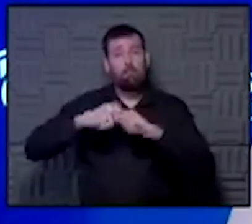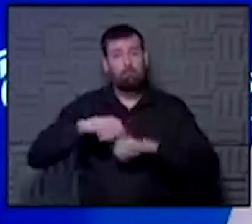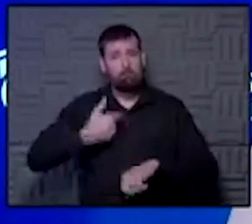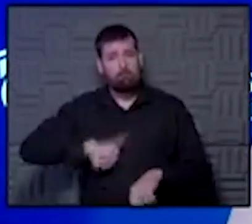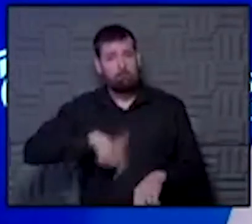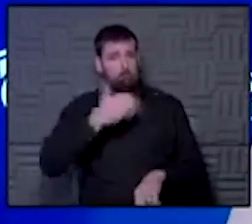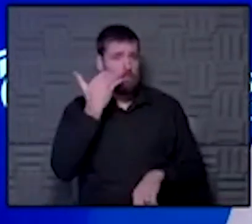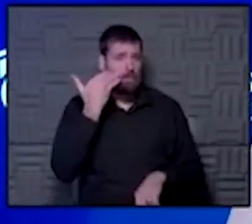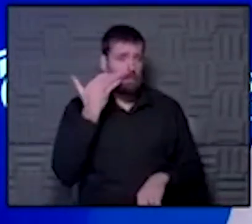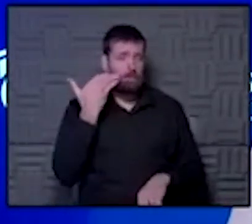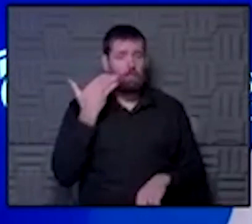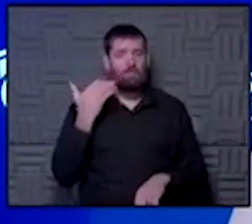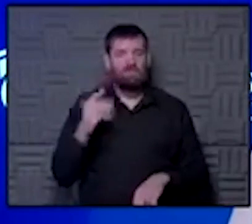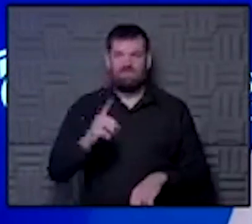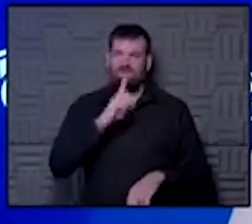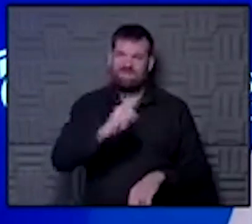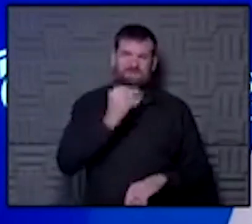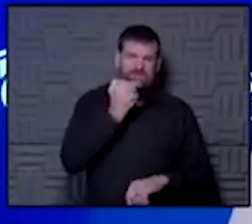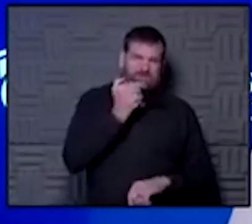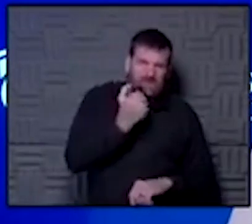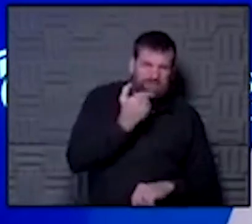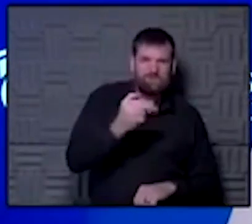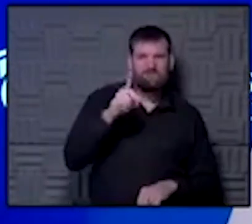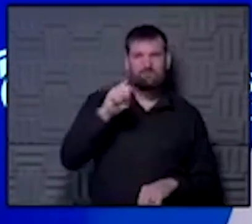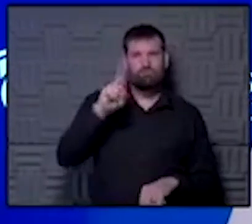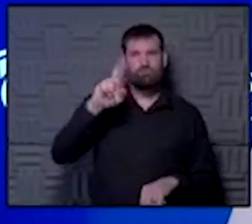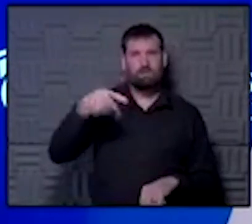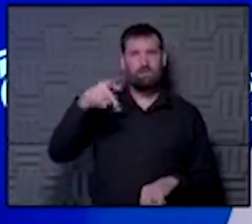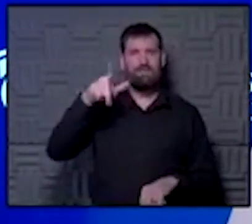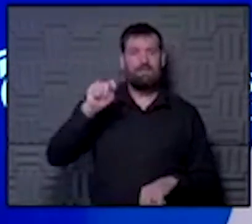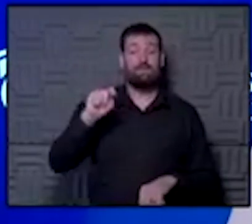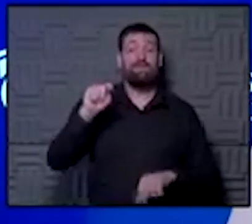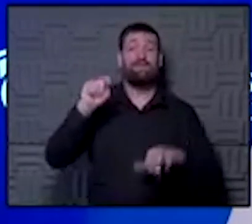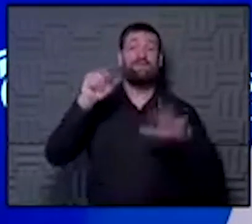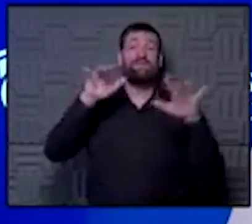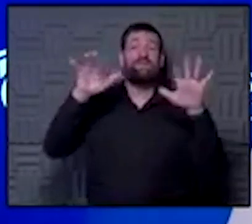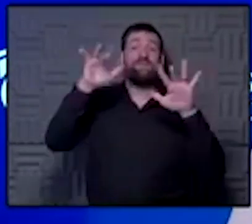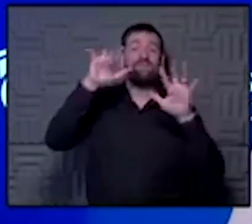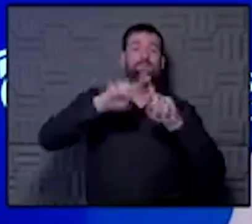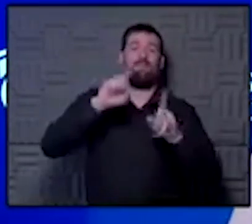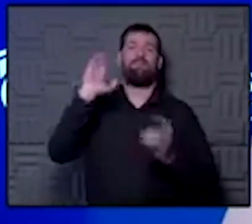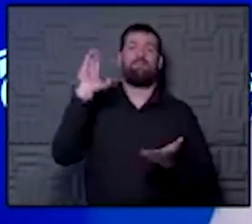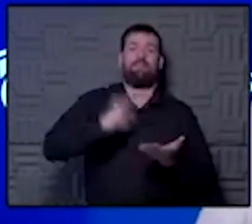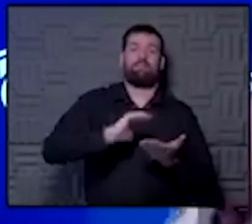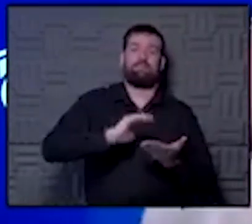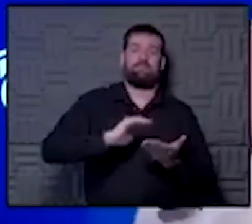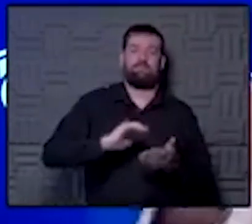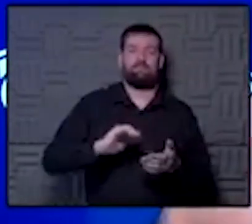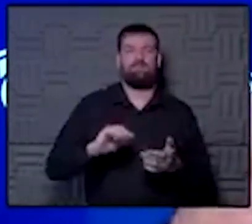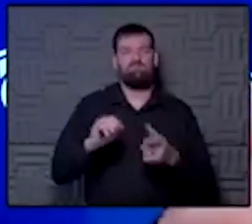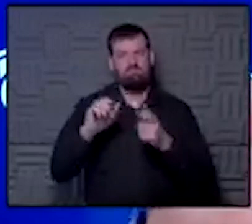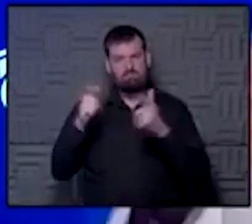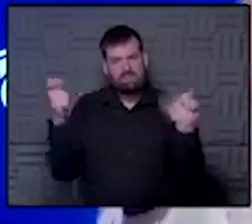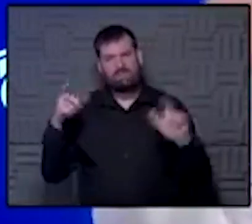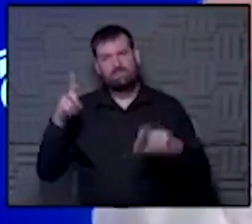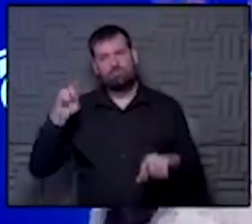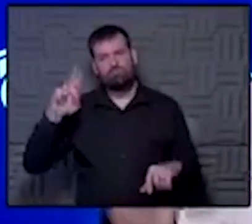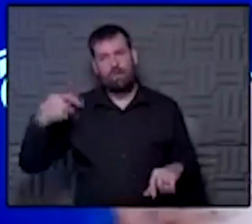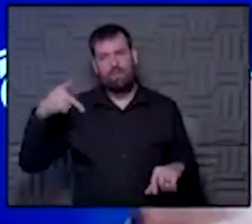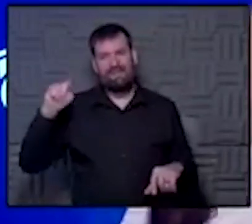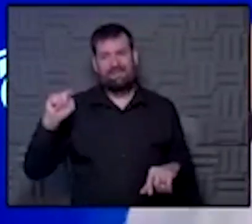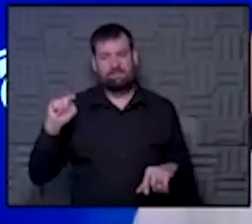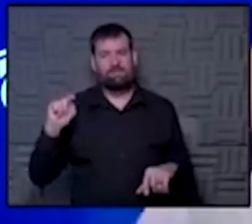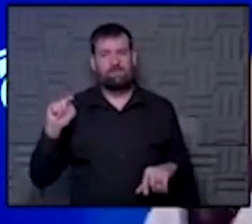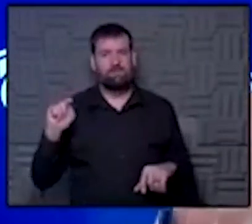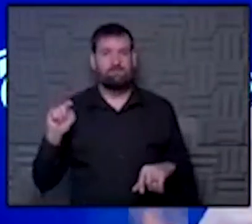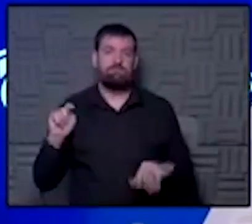is that the really small droplets, they may hang in the air, but there's a lot fewer of them, and it's the bigger droplets that we come